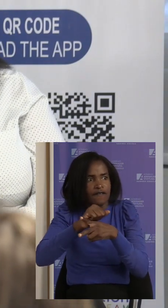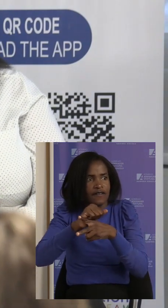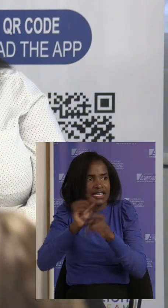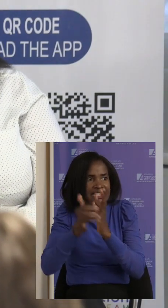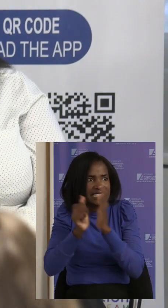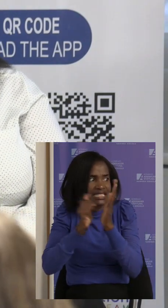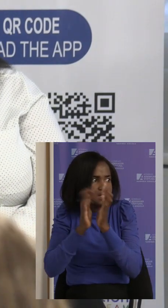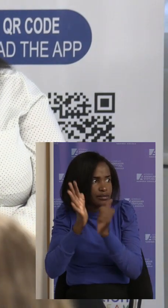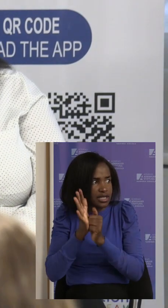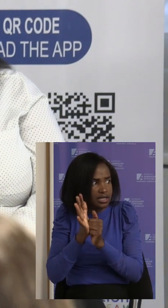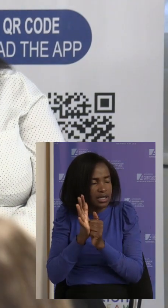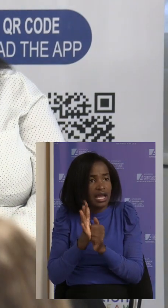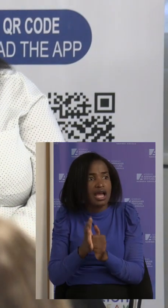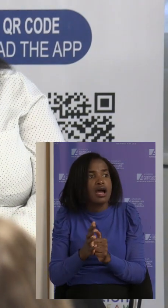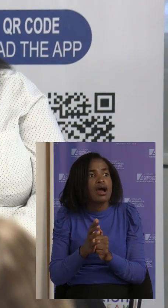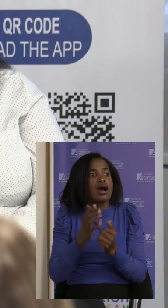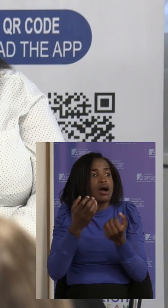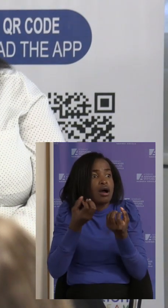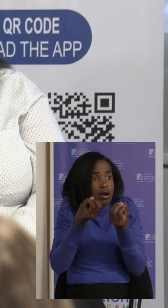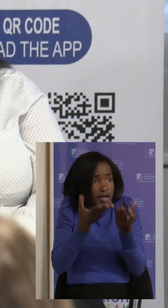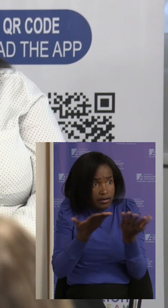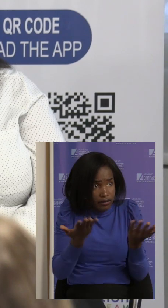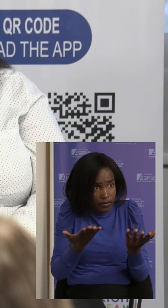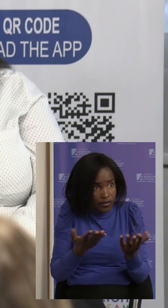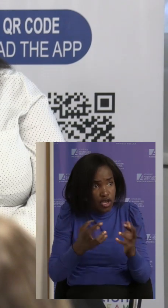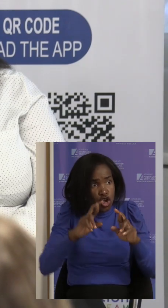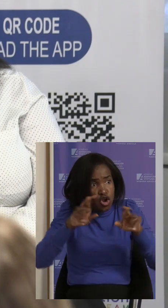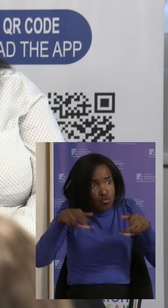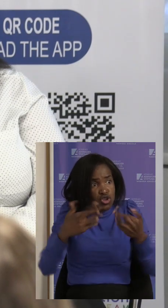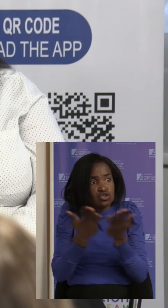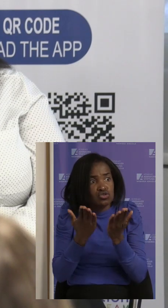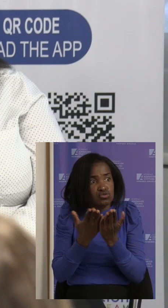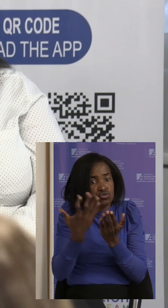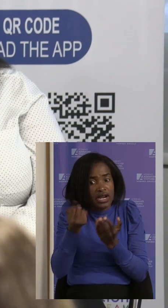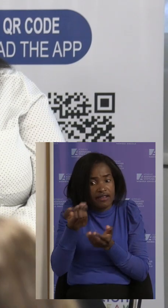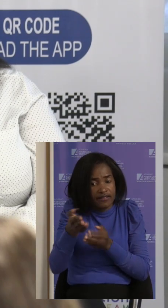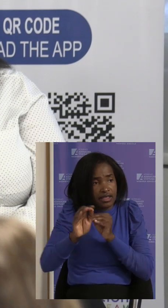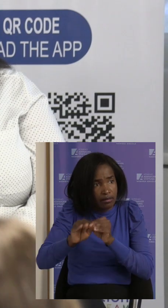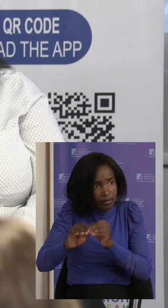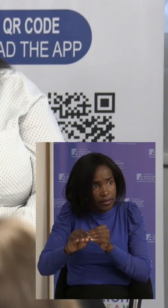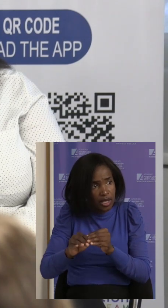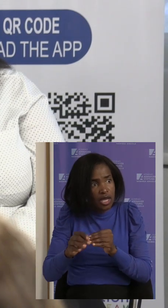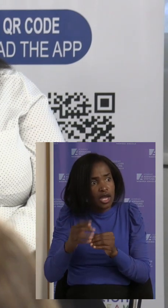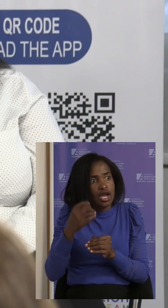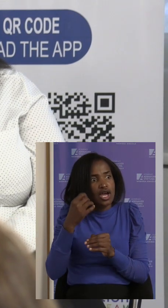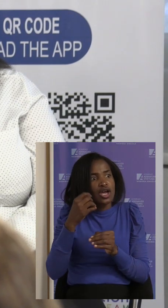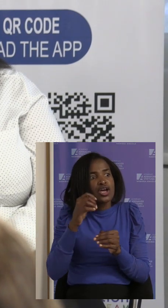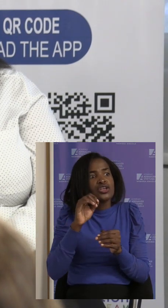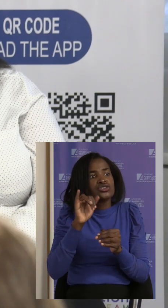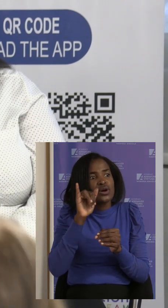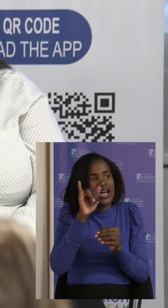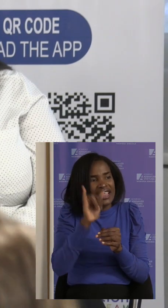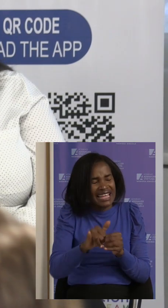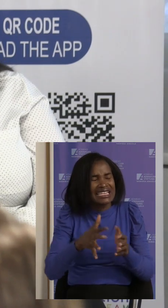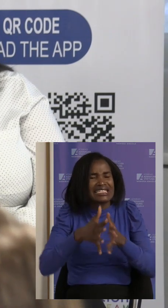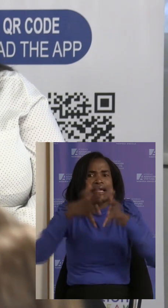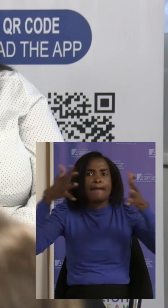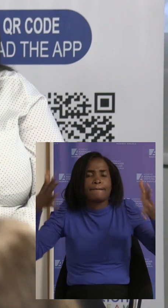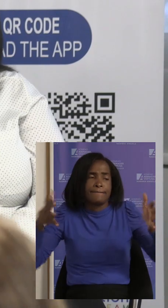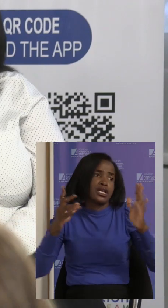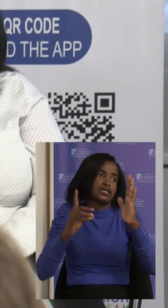subjects that are offered in the resource schools. So that is a major milestone